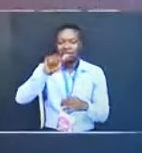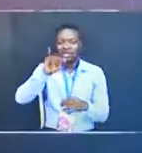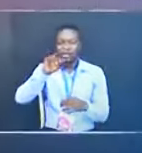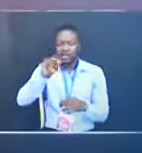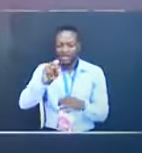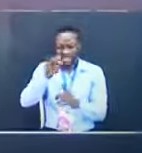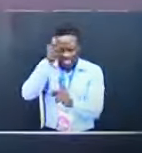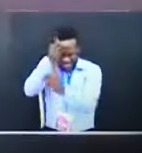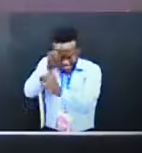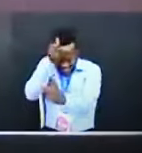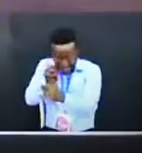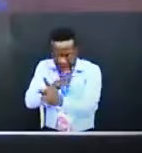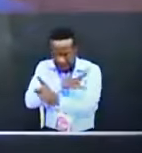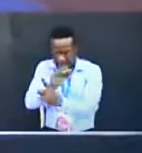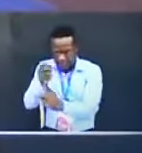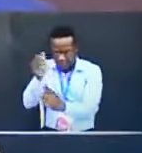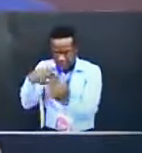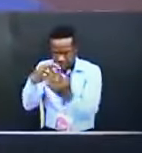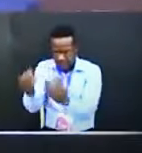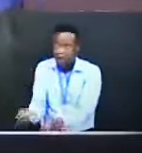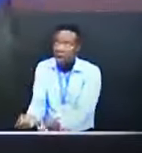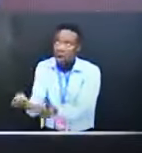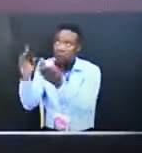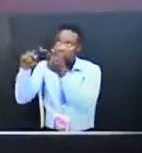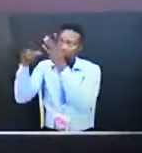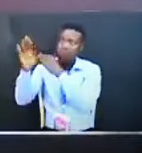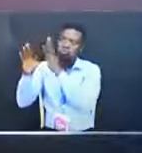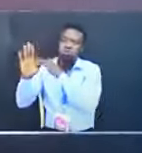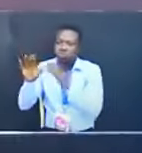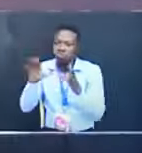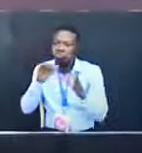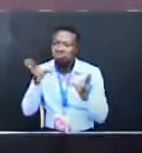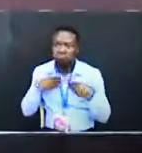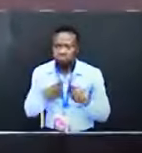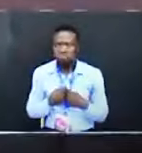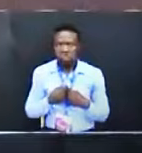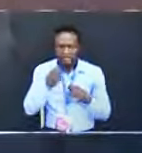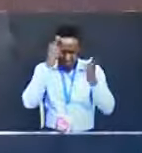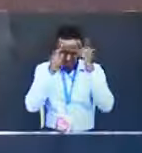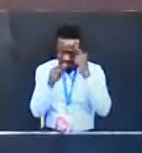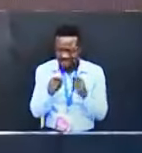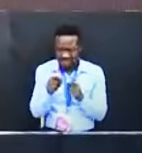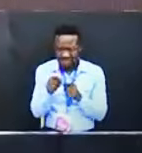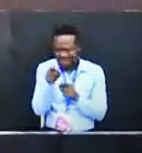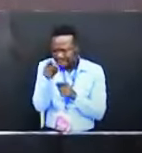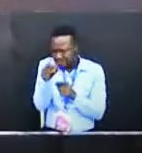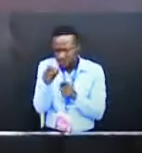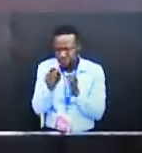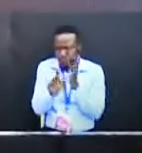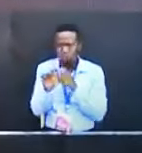what he was bringing was not something that God was going to take interest in.